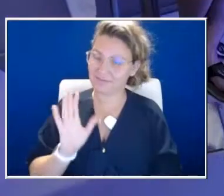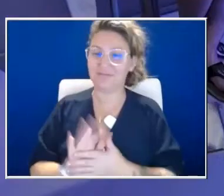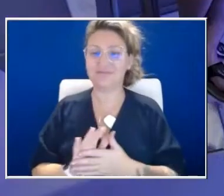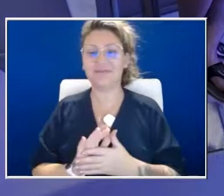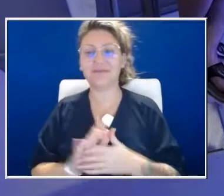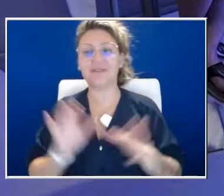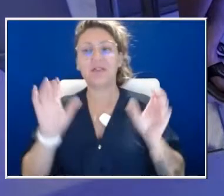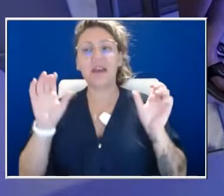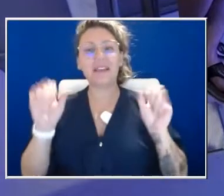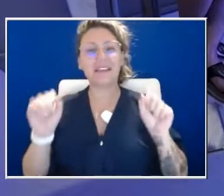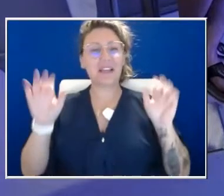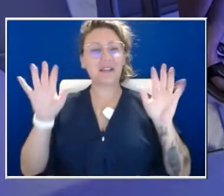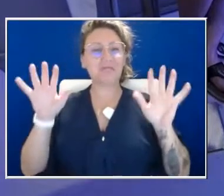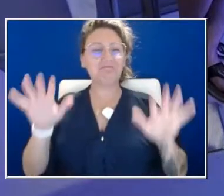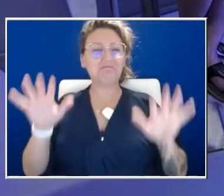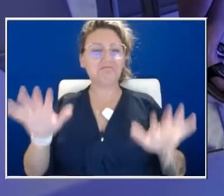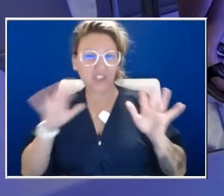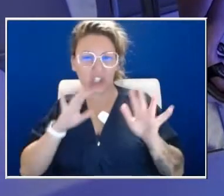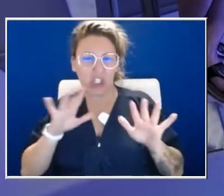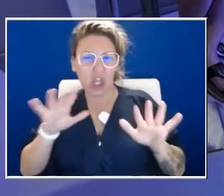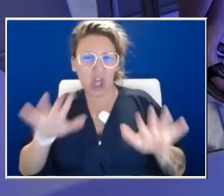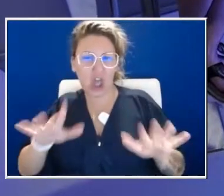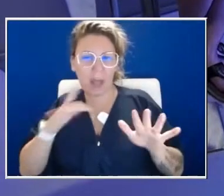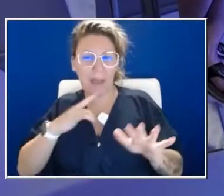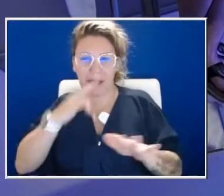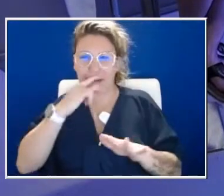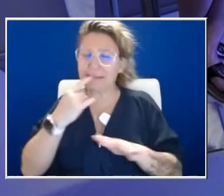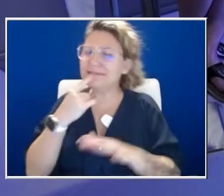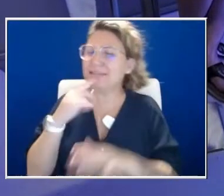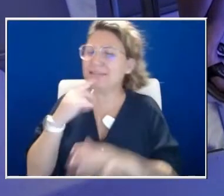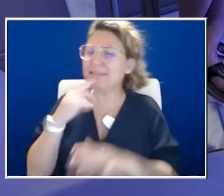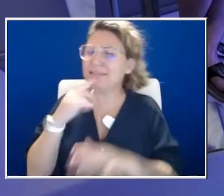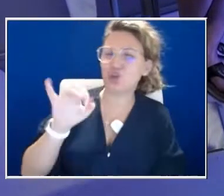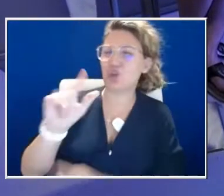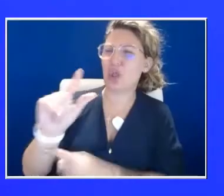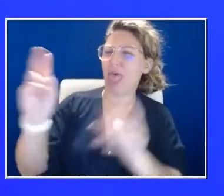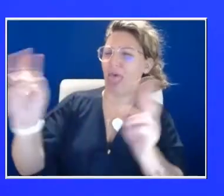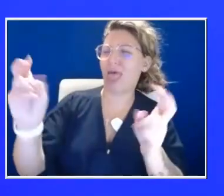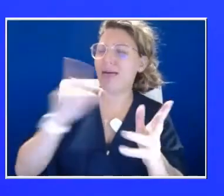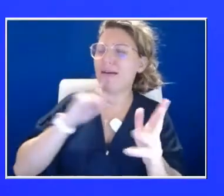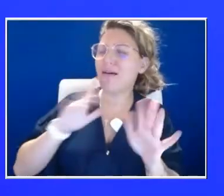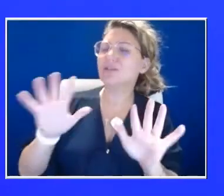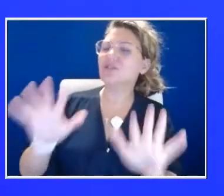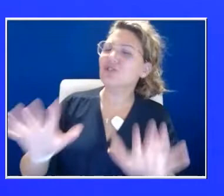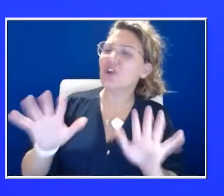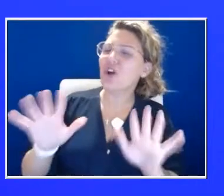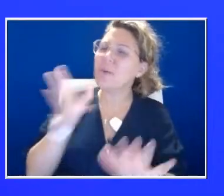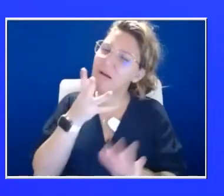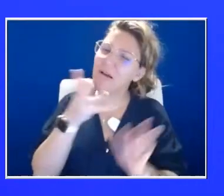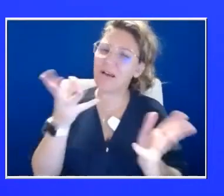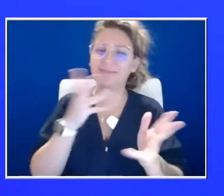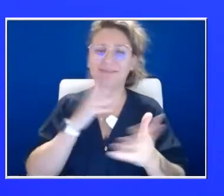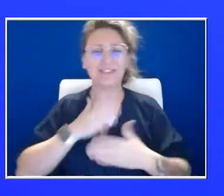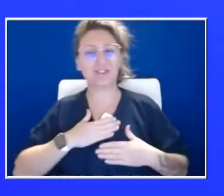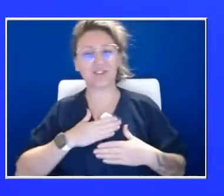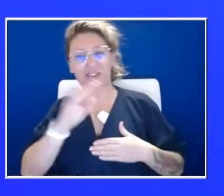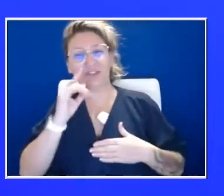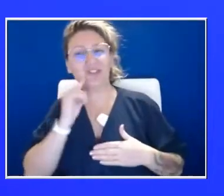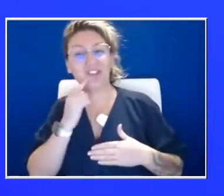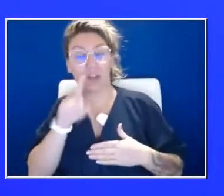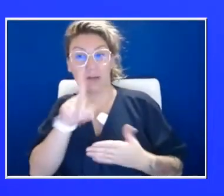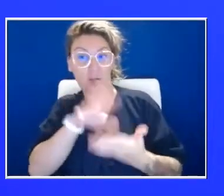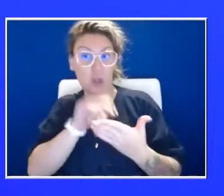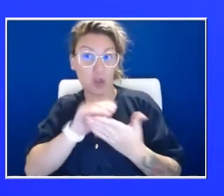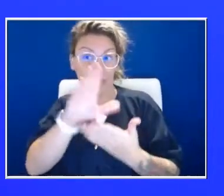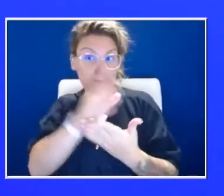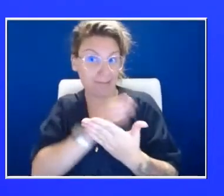chill. My kids always tell me I have to chill a bit, so it's okay. Yeah, enjoy the candy, and guess what? They'll learn their lesson, just because if you ingest